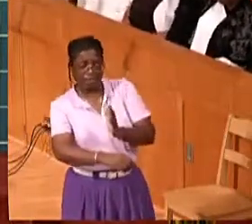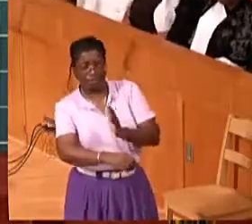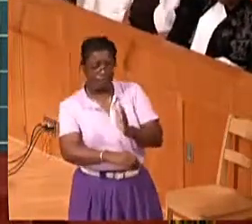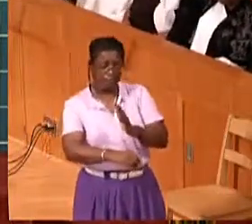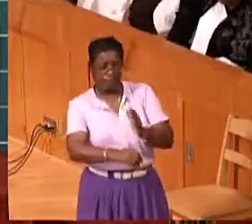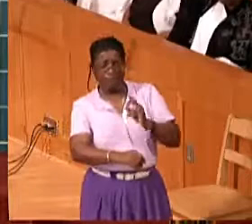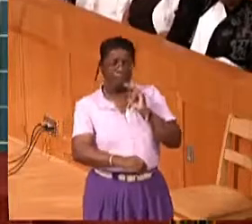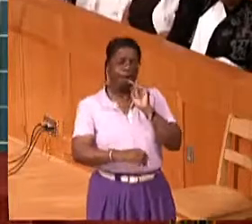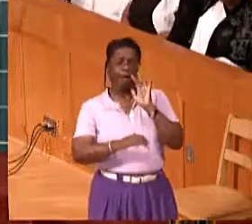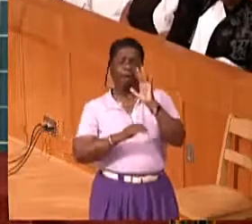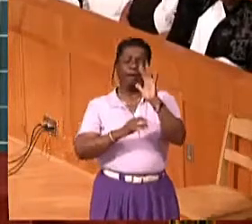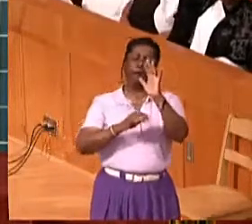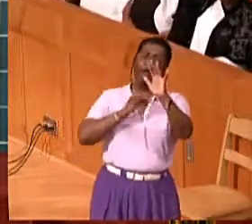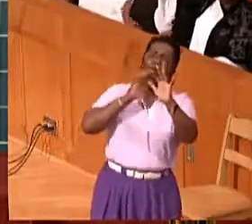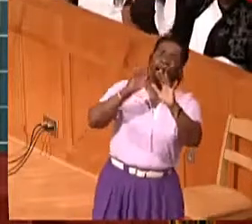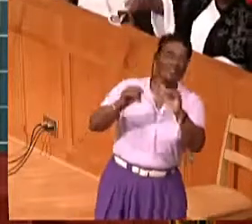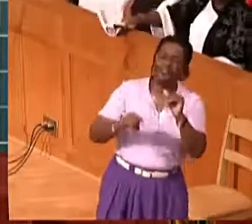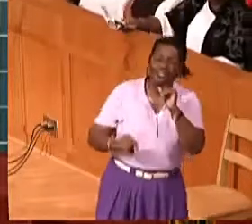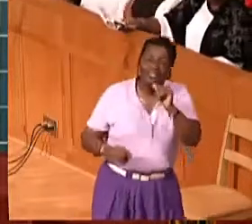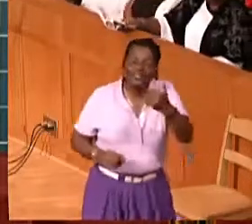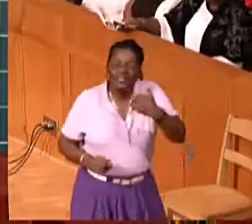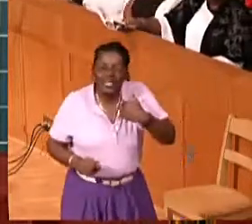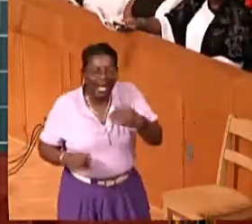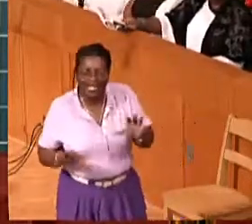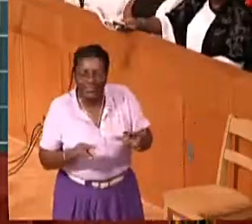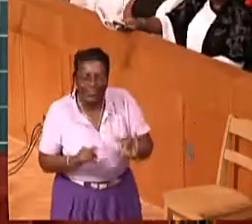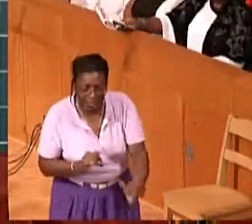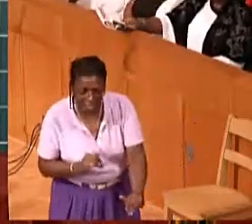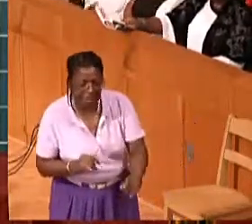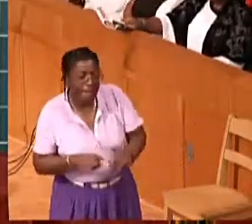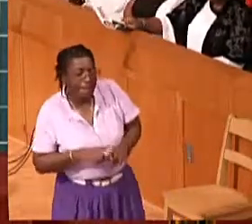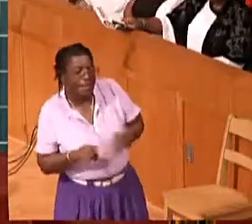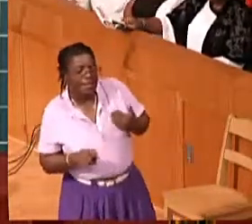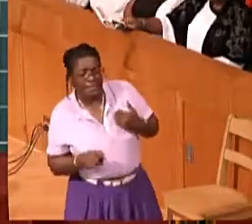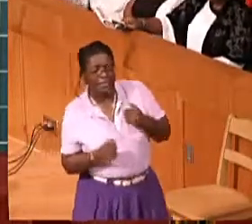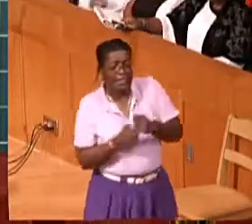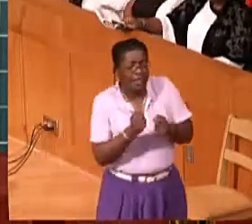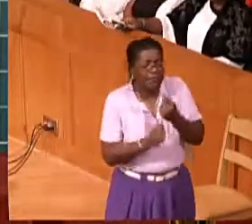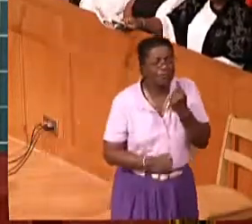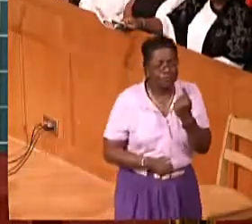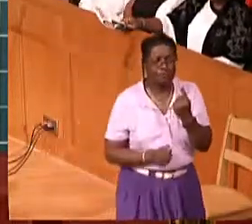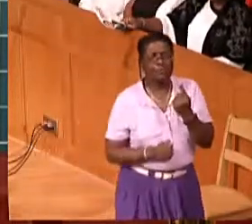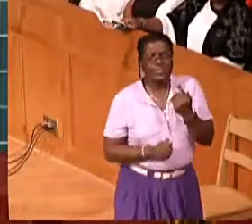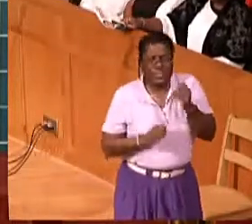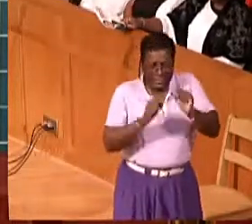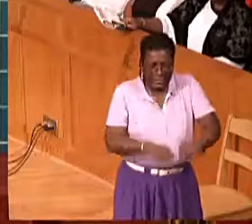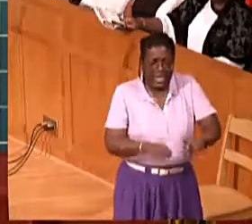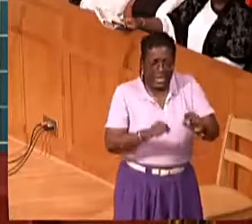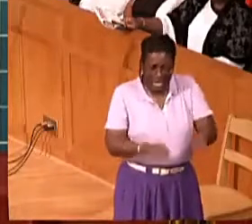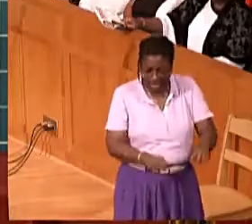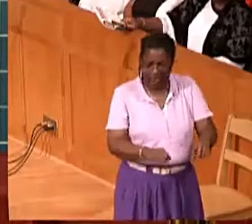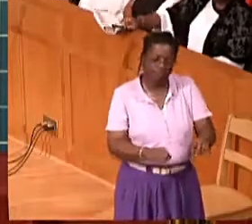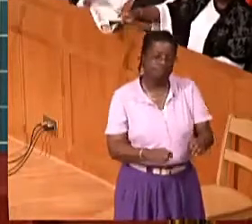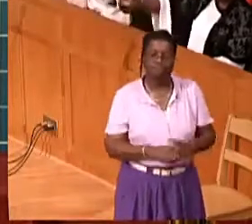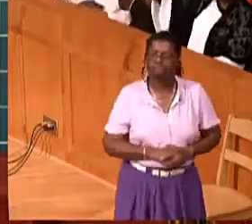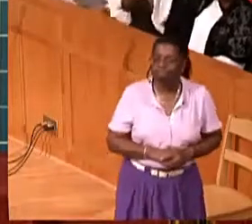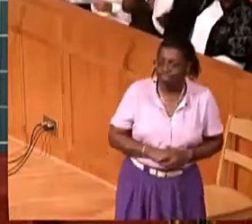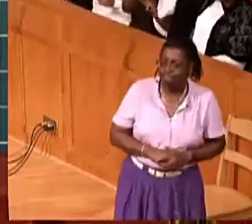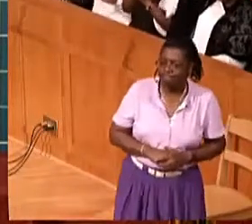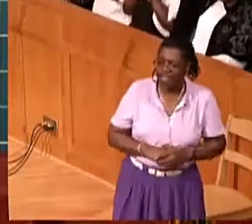pastor. They got somebody who can stand behind this desk and tell the story of how we made it